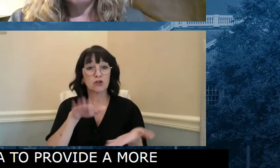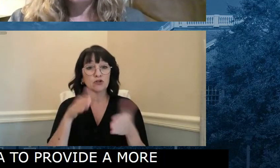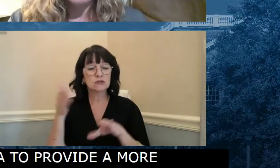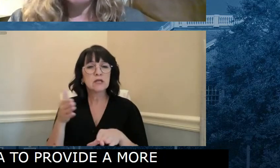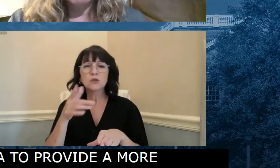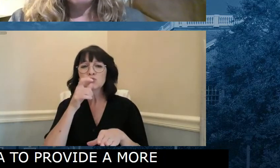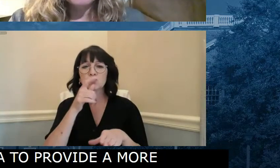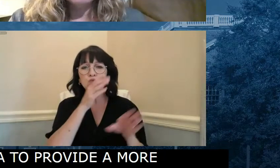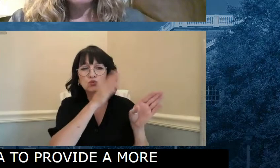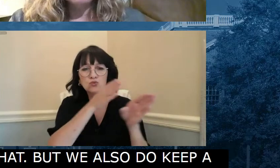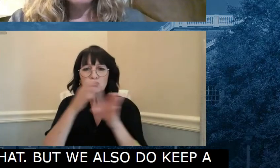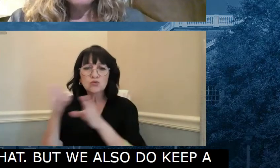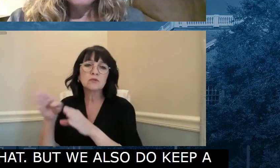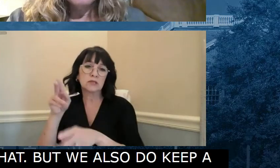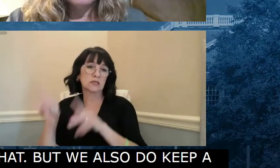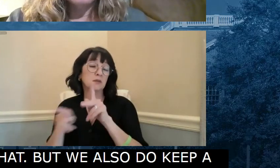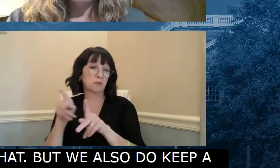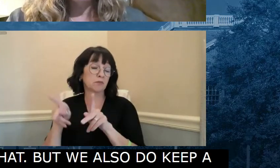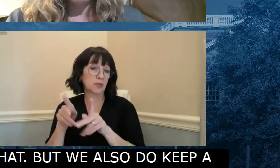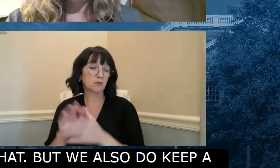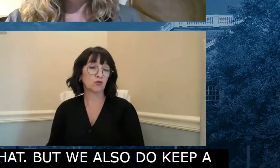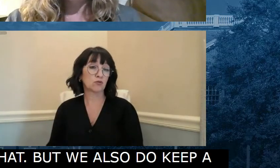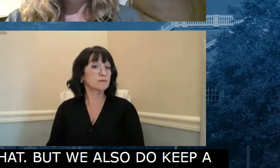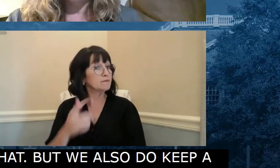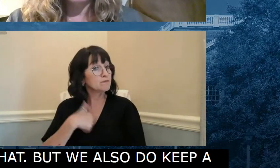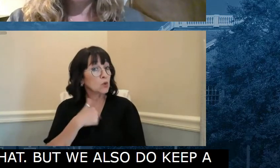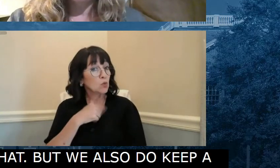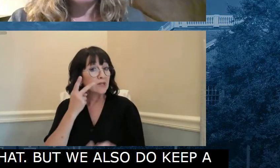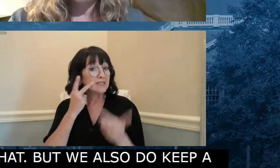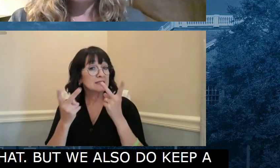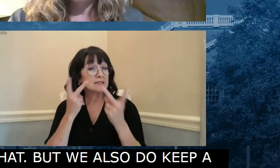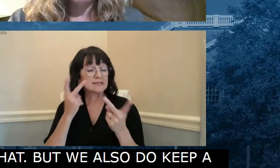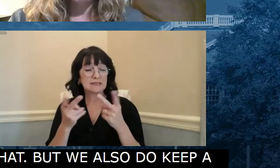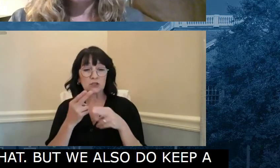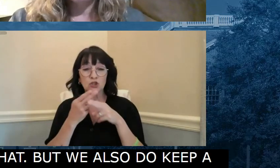call our breakthrough cases. And we've seen about